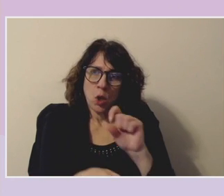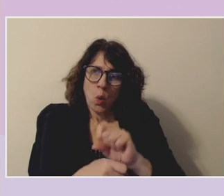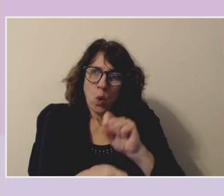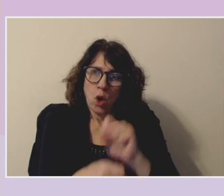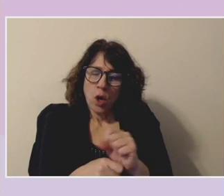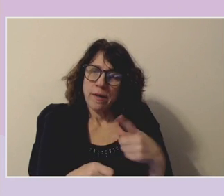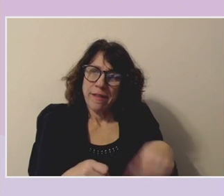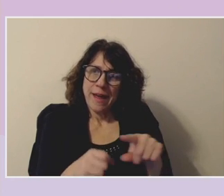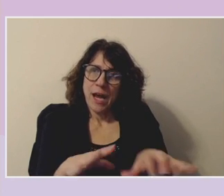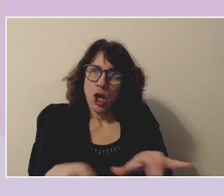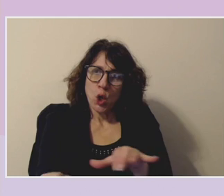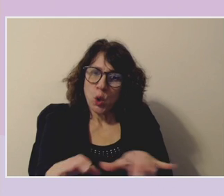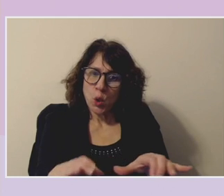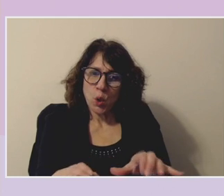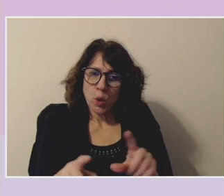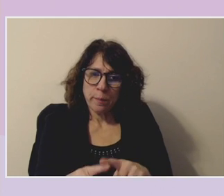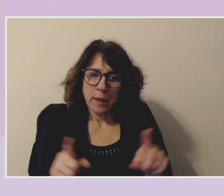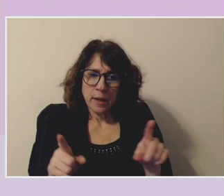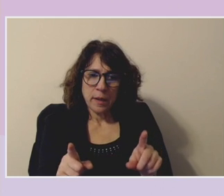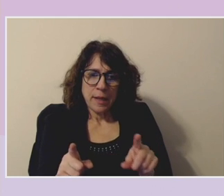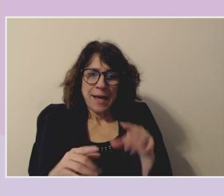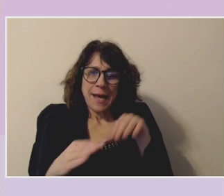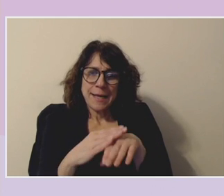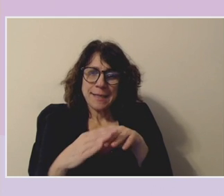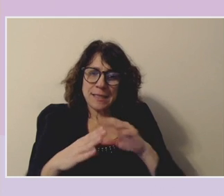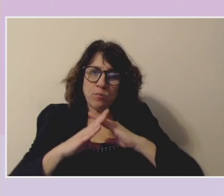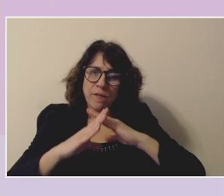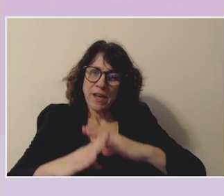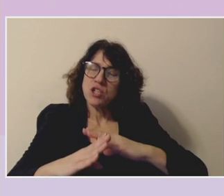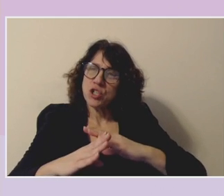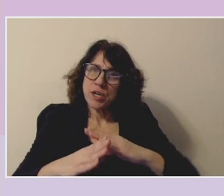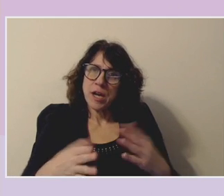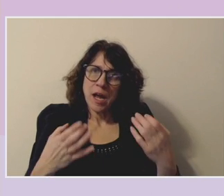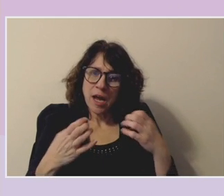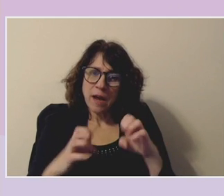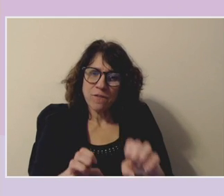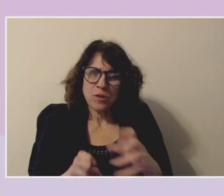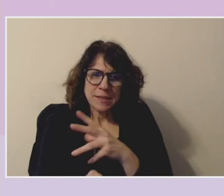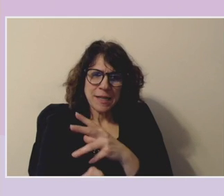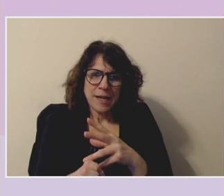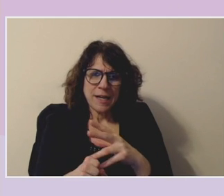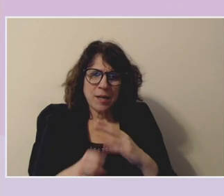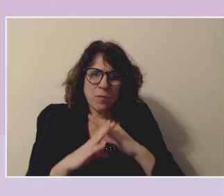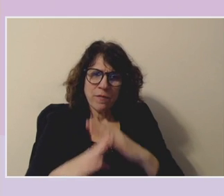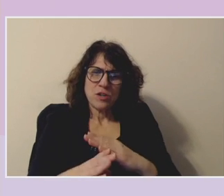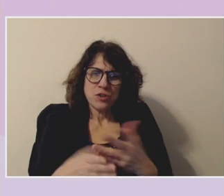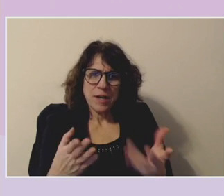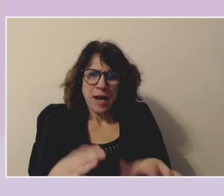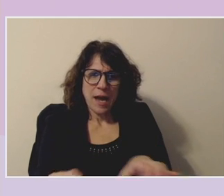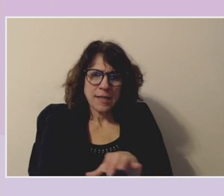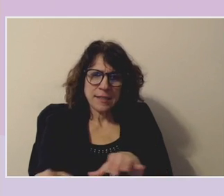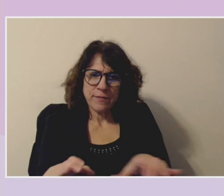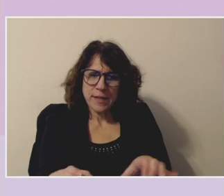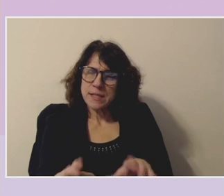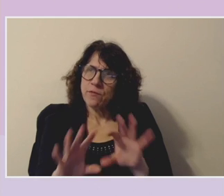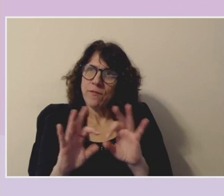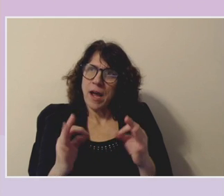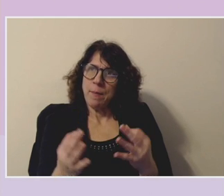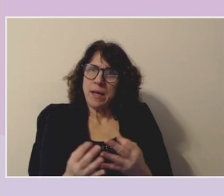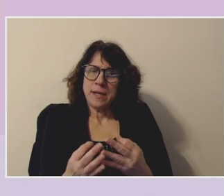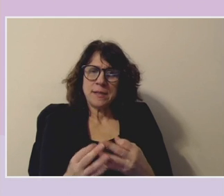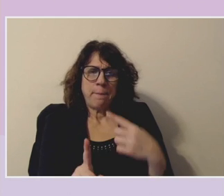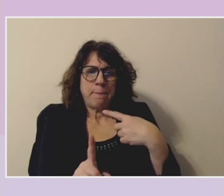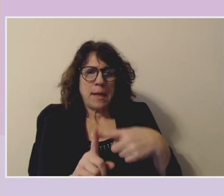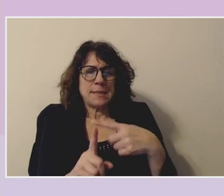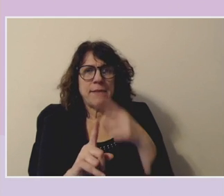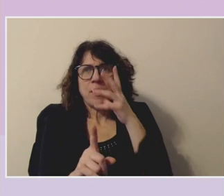have active prevention efforts focused on prevention activities with families, like the positive parenting program, where they're providing